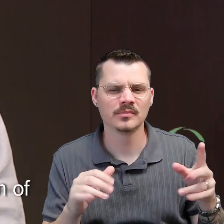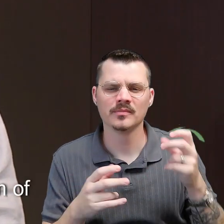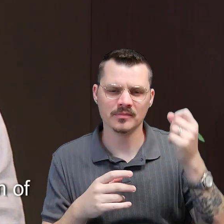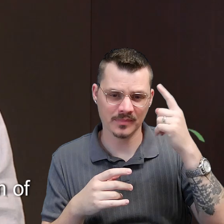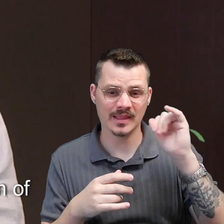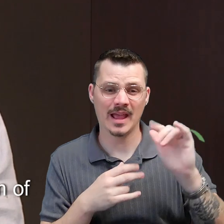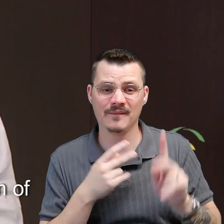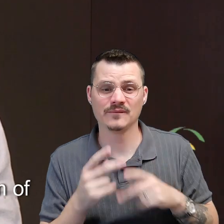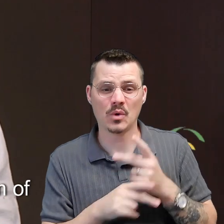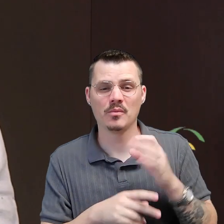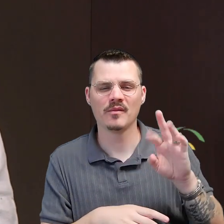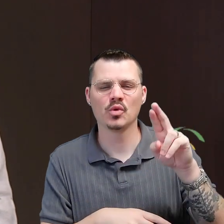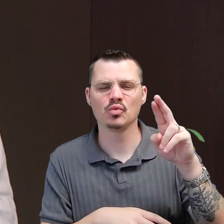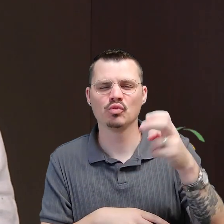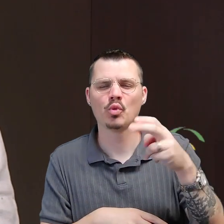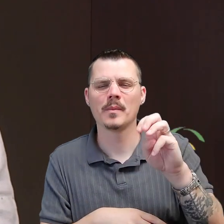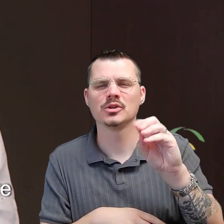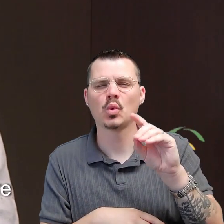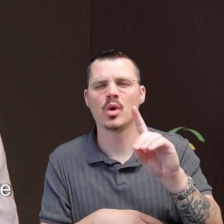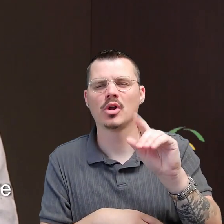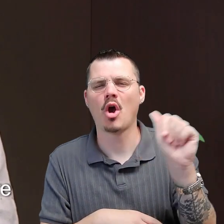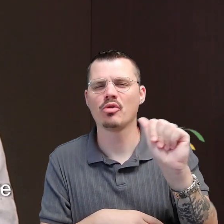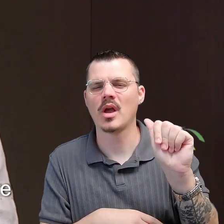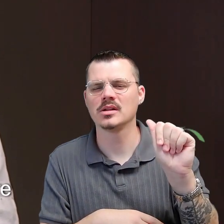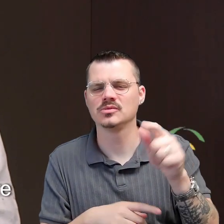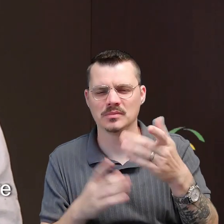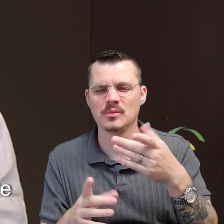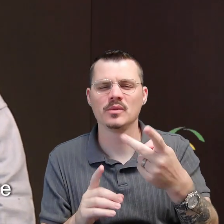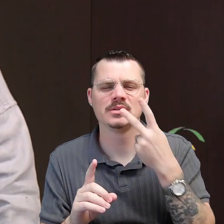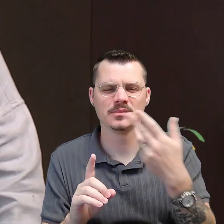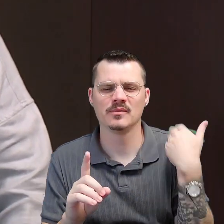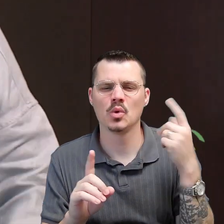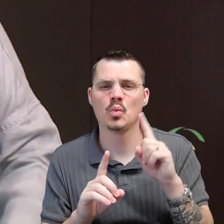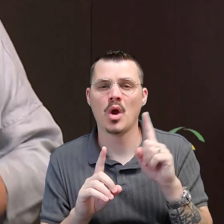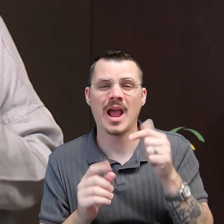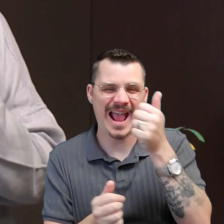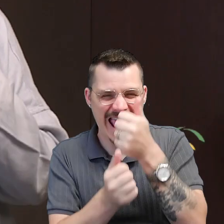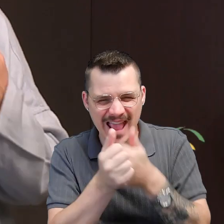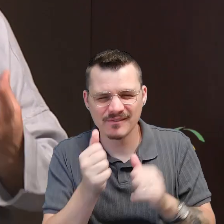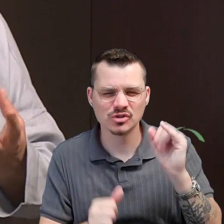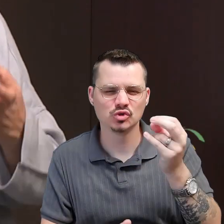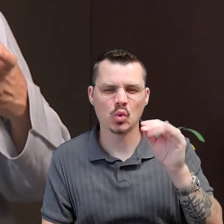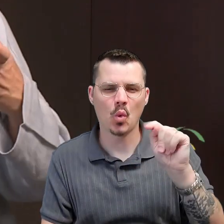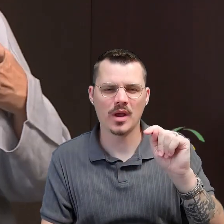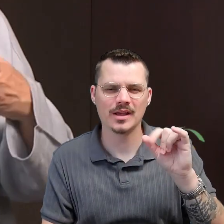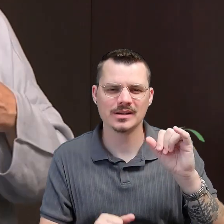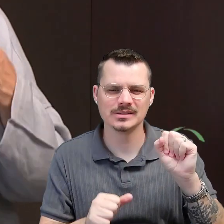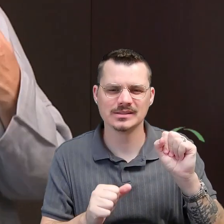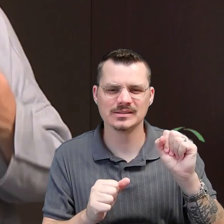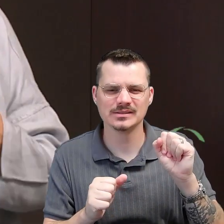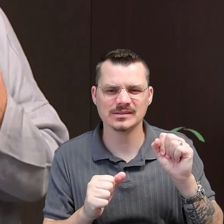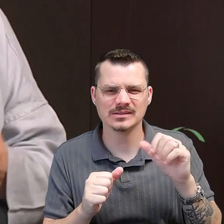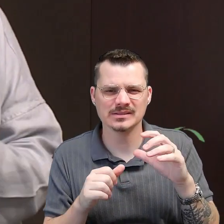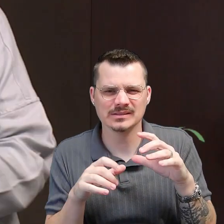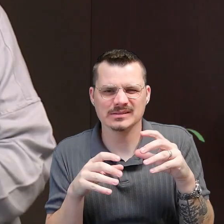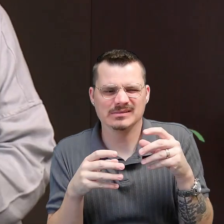particularly incapacitating form of rheumatoid arthritis. You've probably seen people where every visible joint is